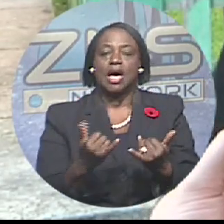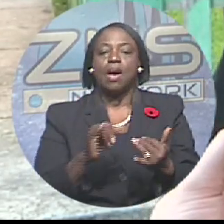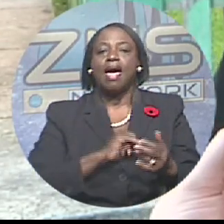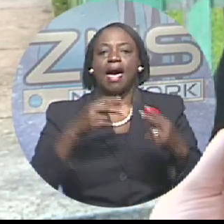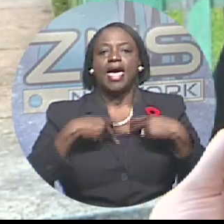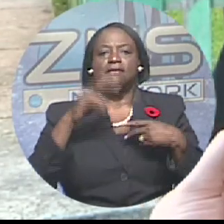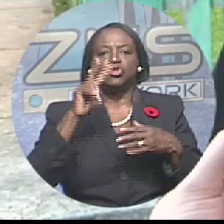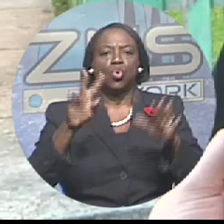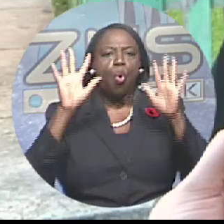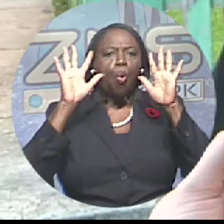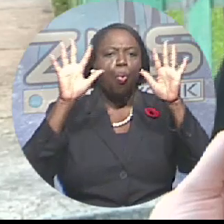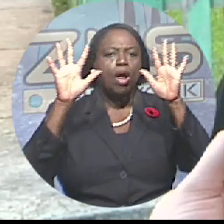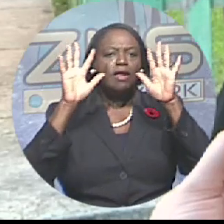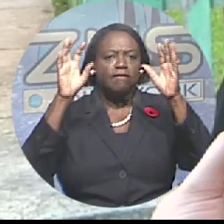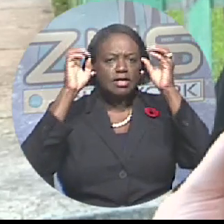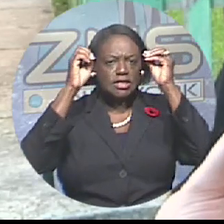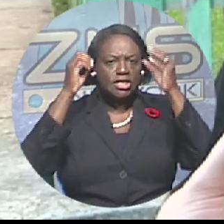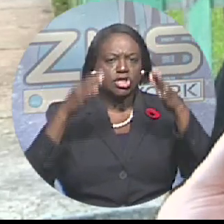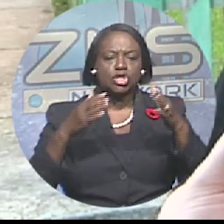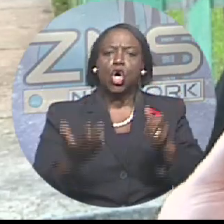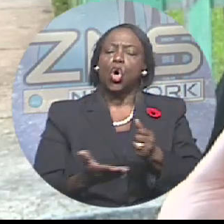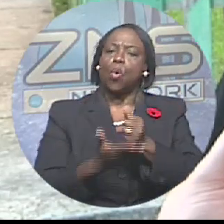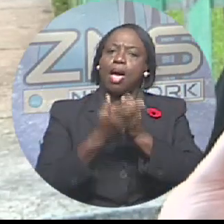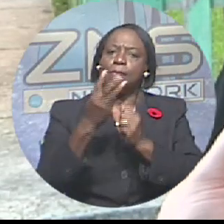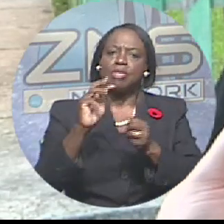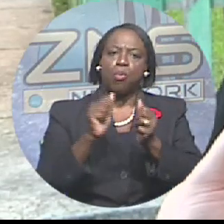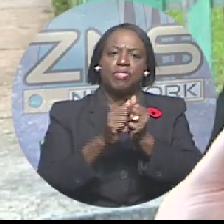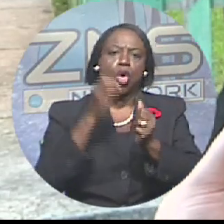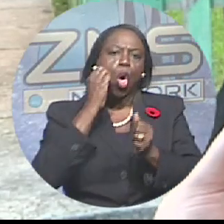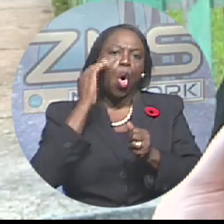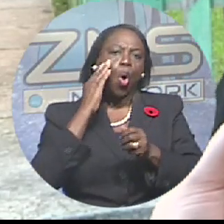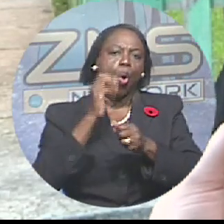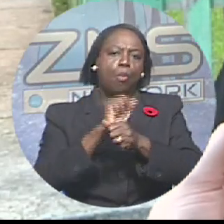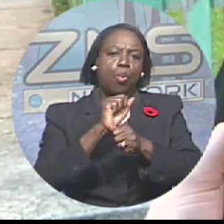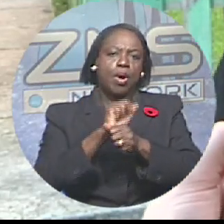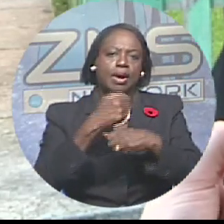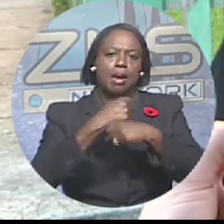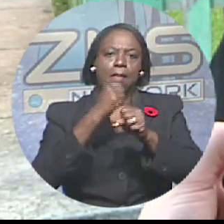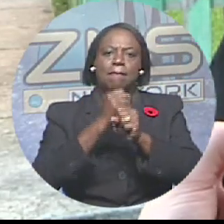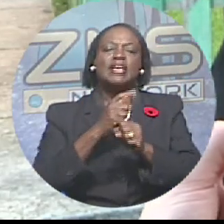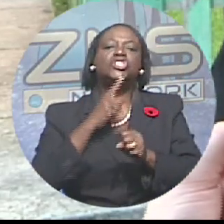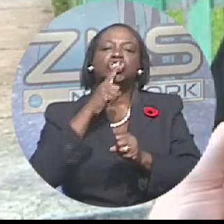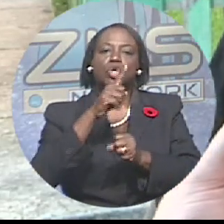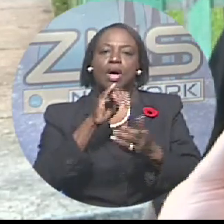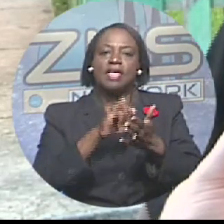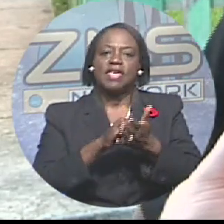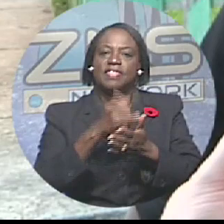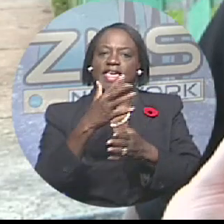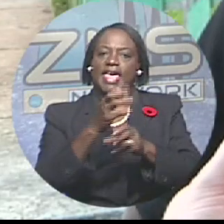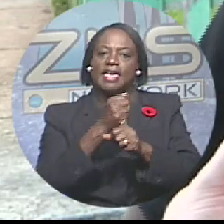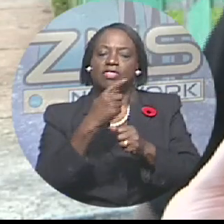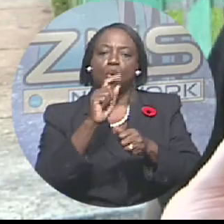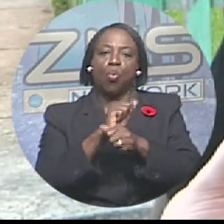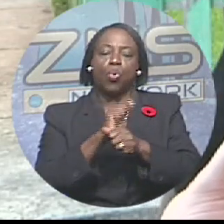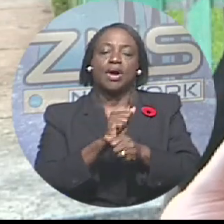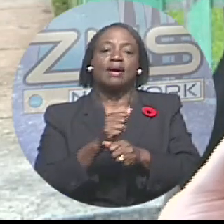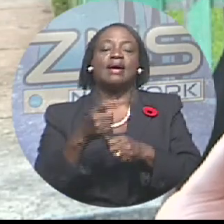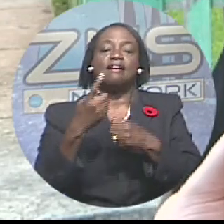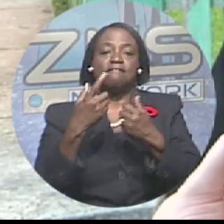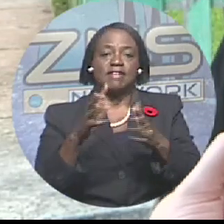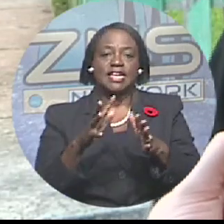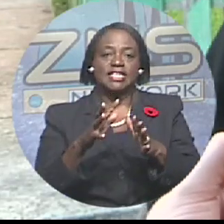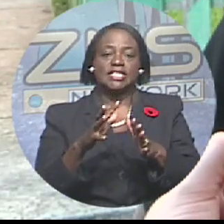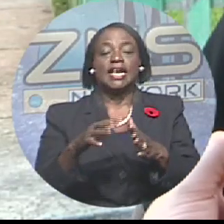teachers that helping them with their homework and making sure they're getting their work done. After that, after exams, we travel to Las Vegas to